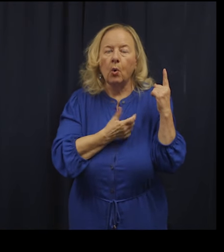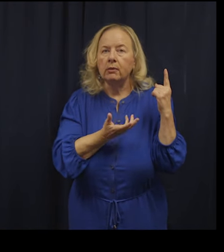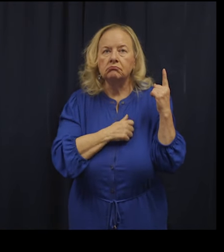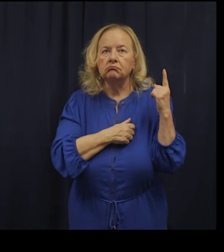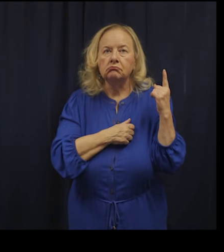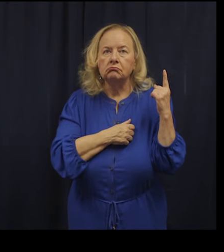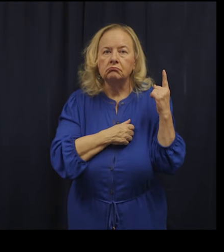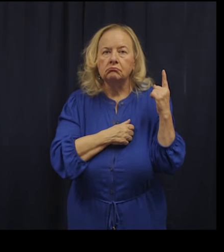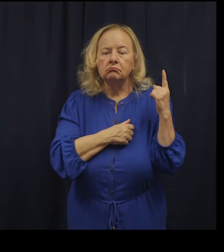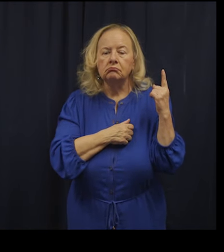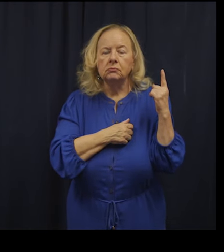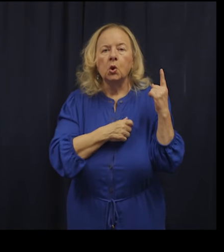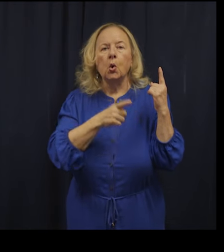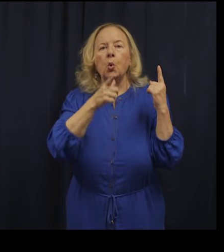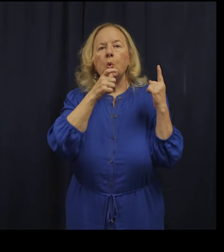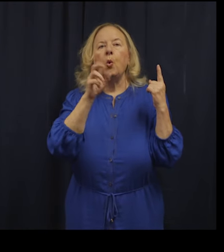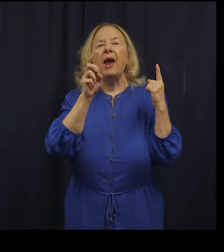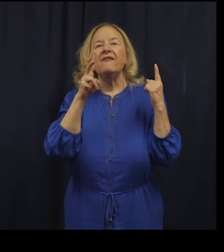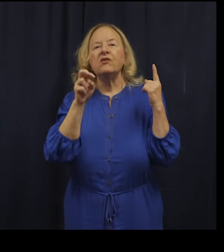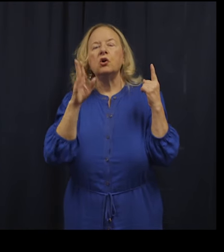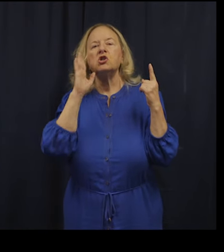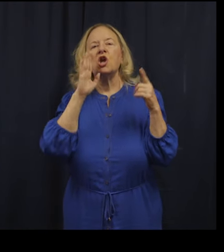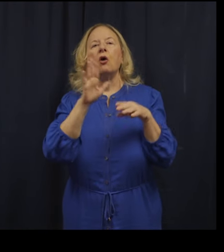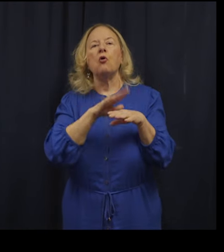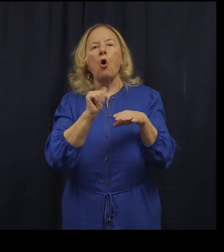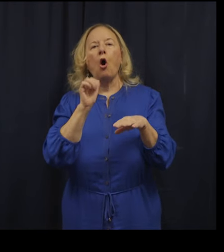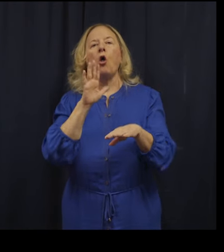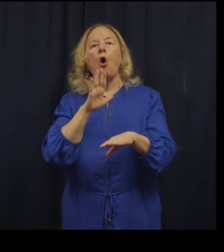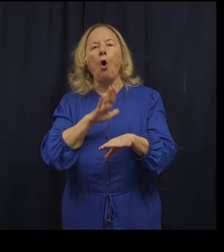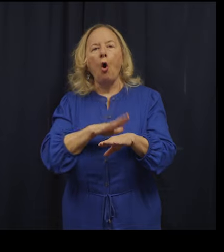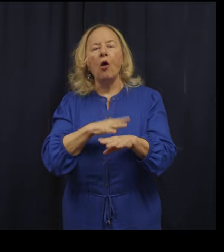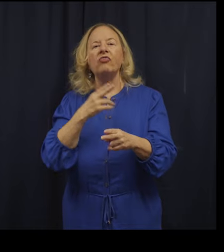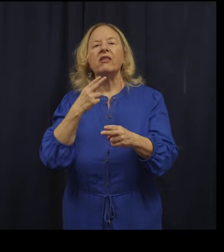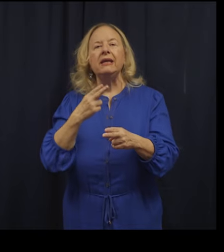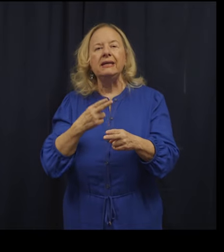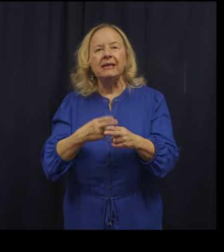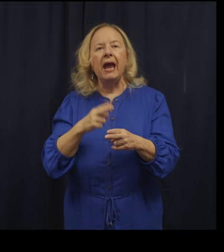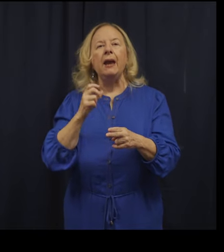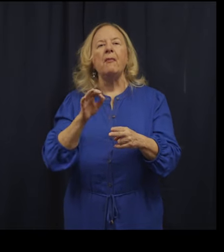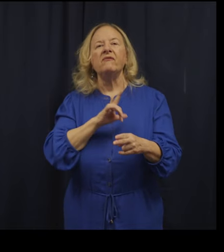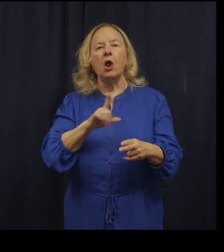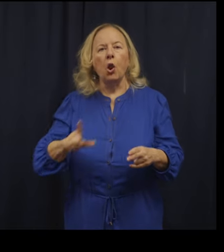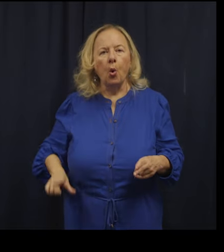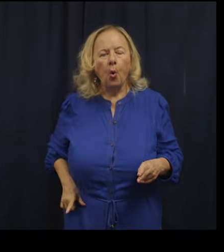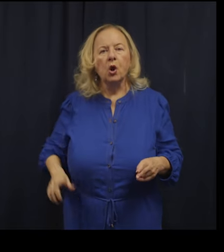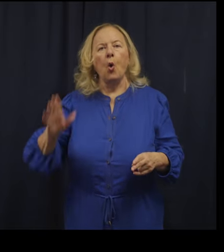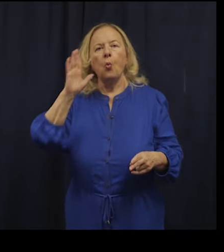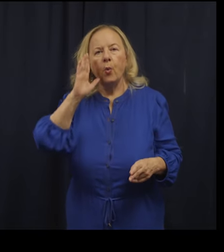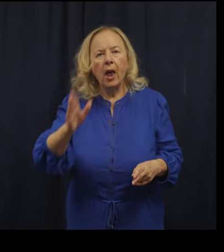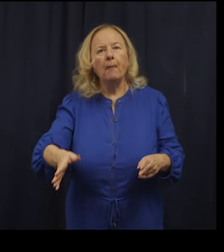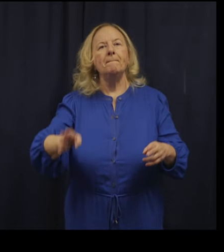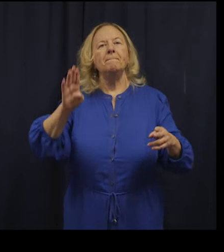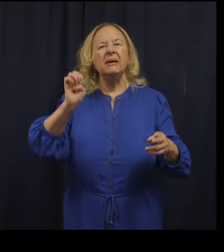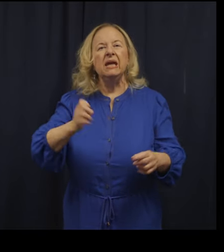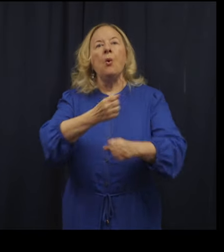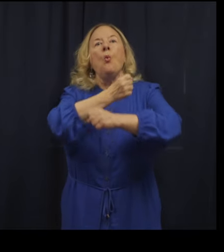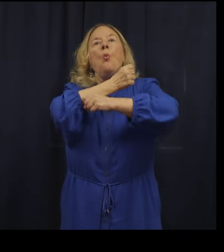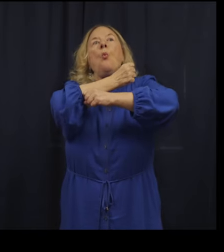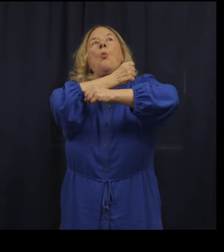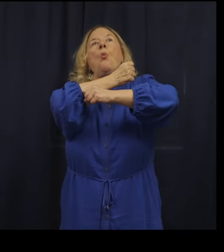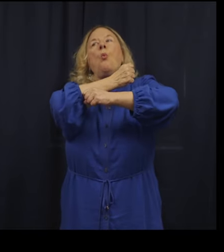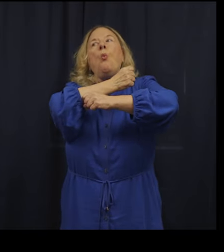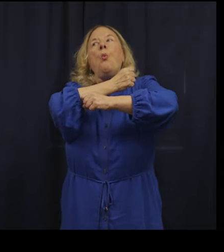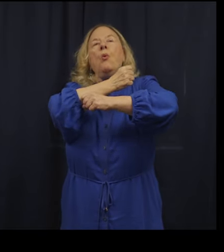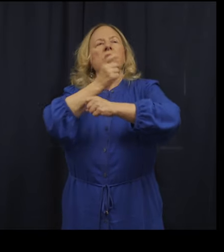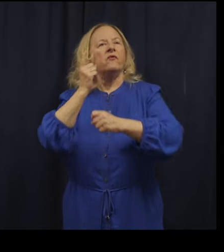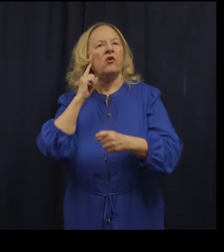Watch this. Whoever shall call upon the name of the Lord shall be what?